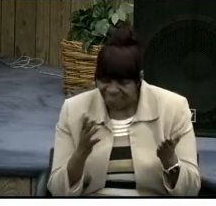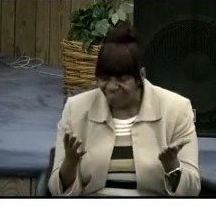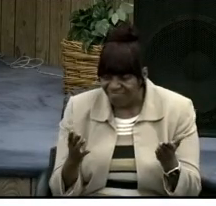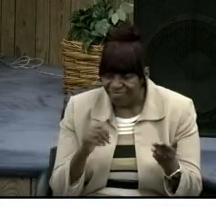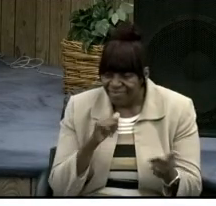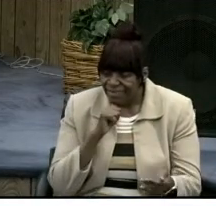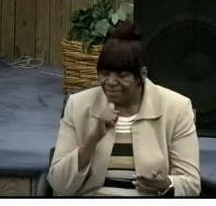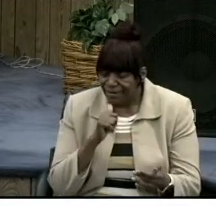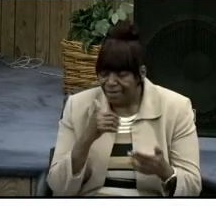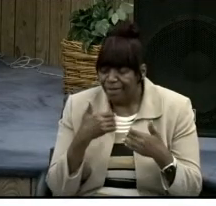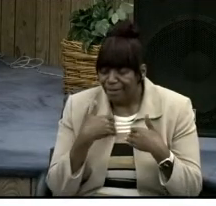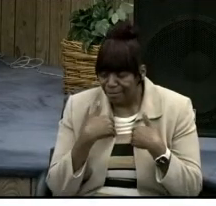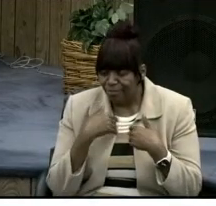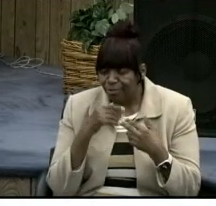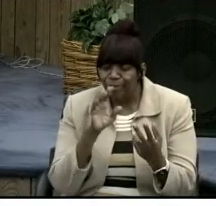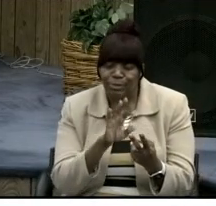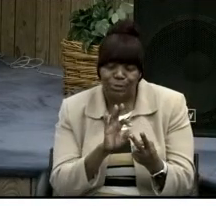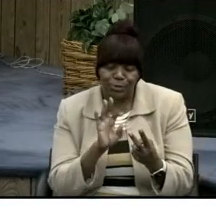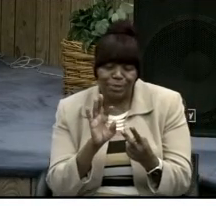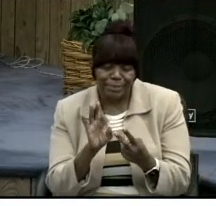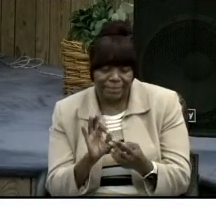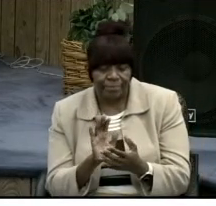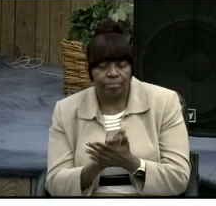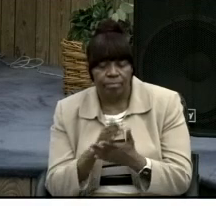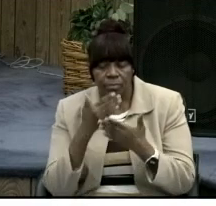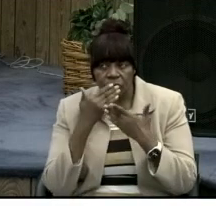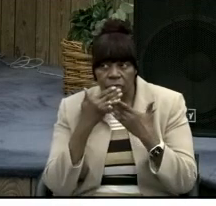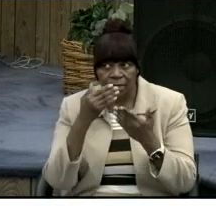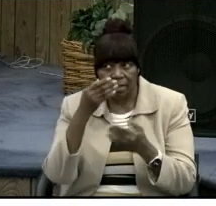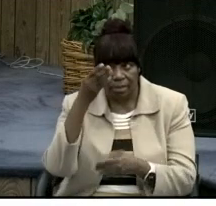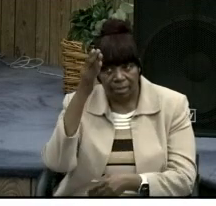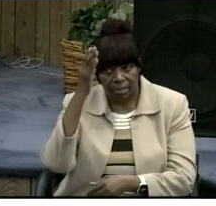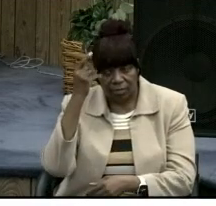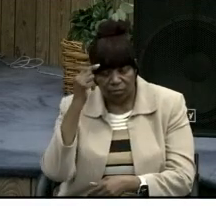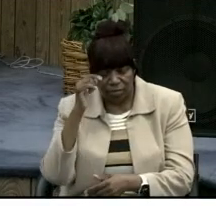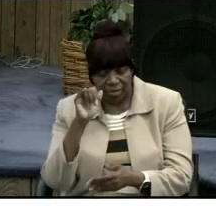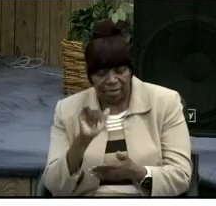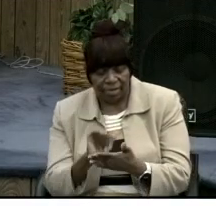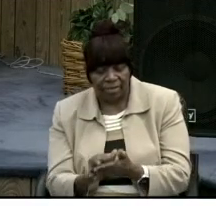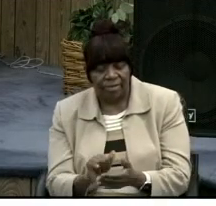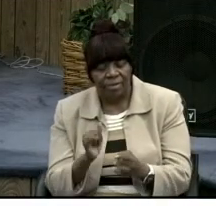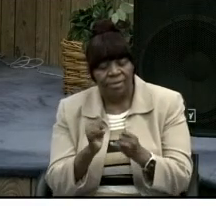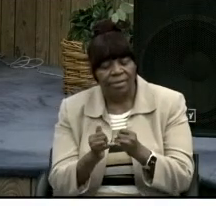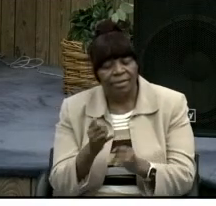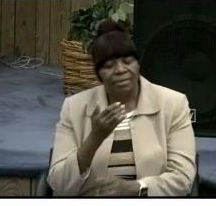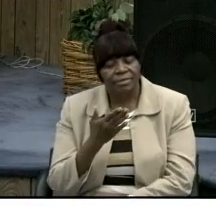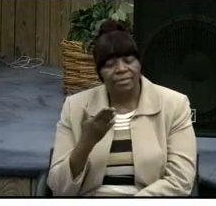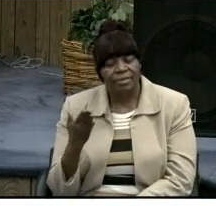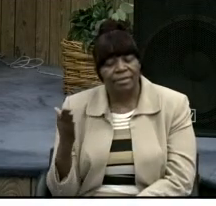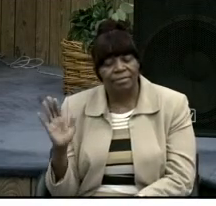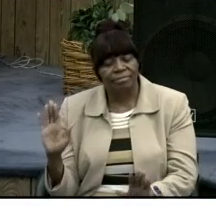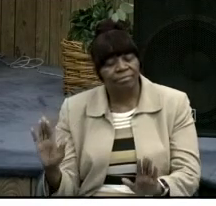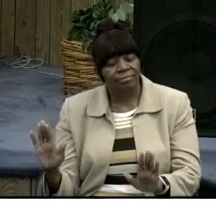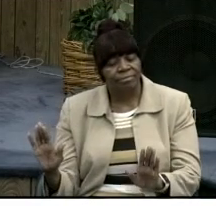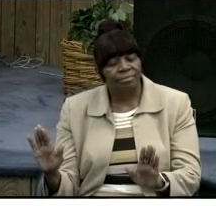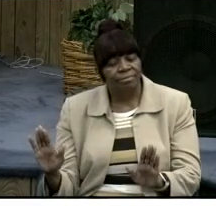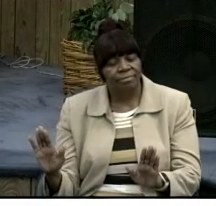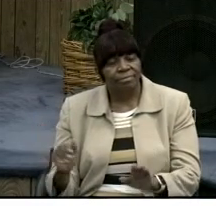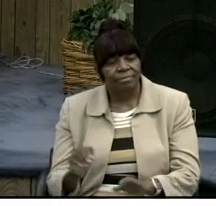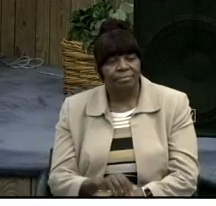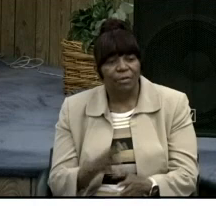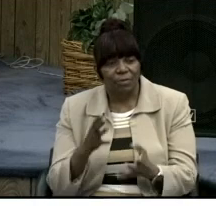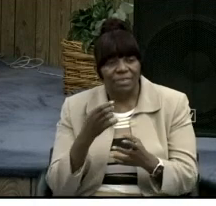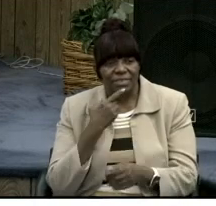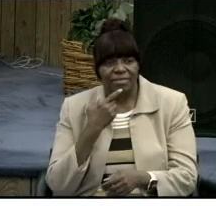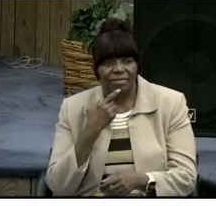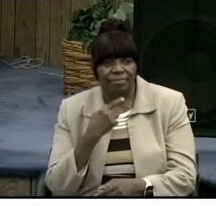not have a choice but to join us, but thank God for that. Now, the last thing I want to say, and then this is not a long message. Last thing I want